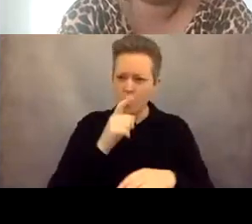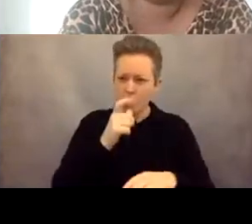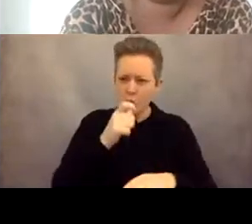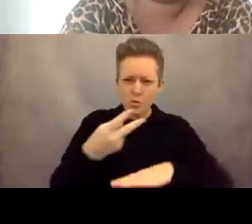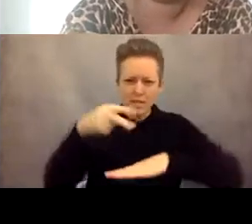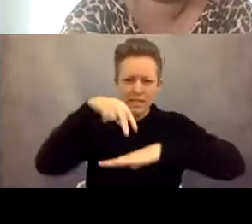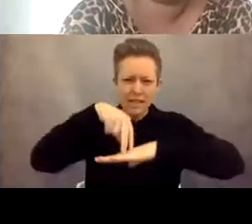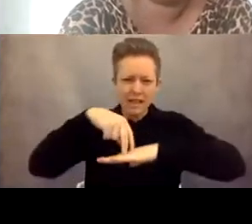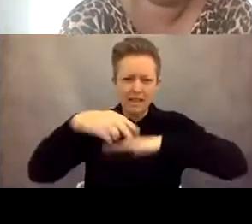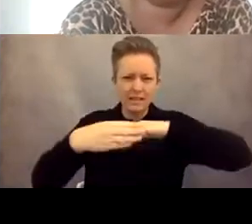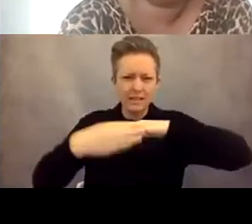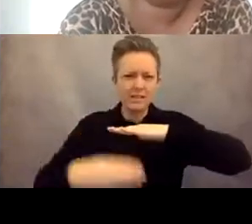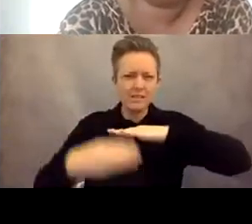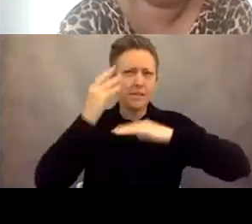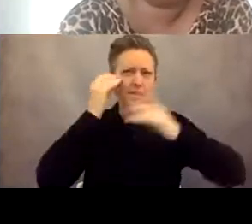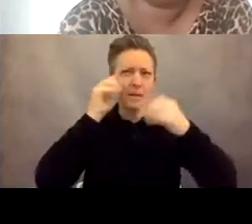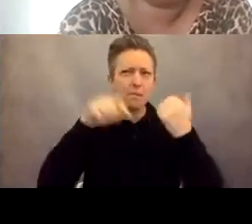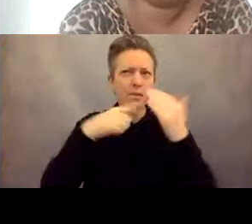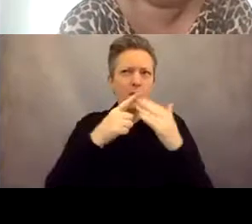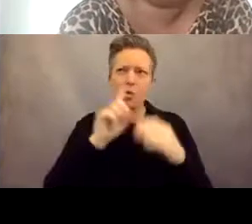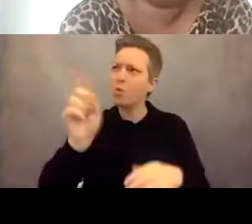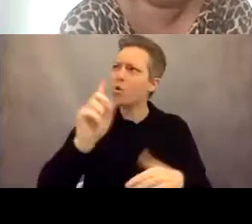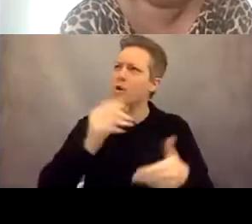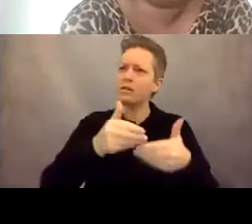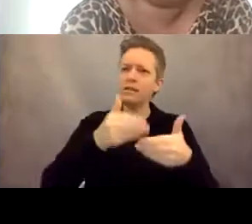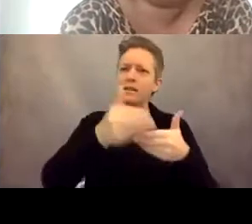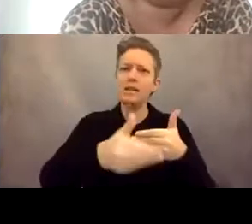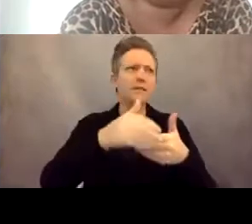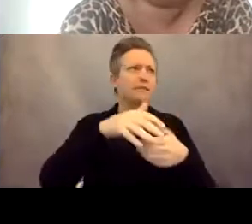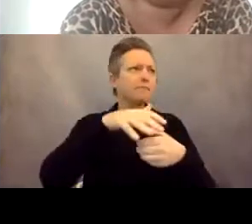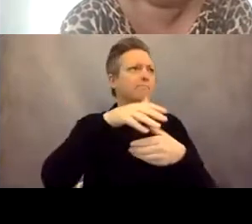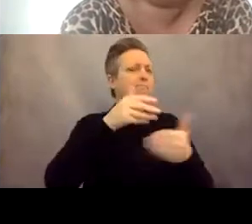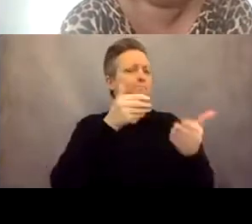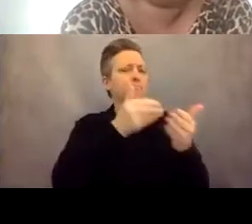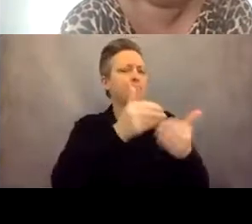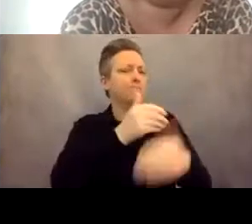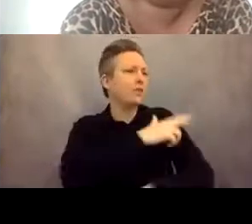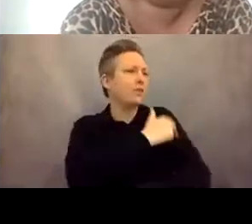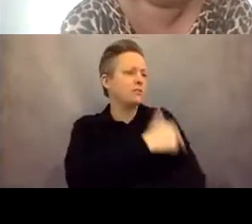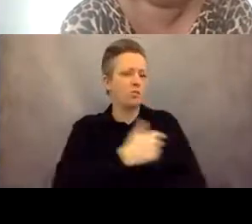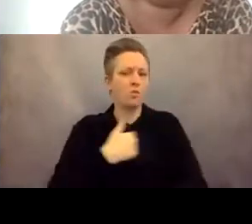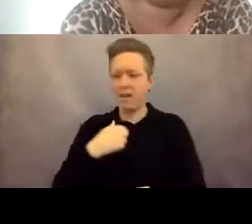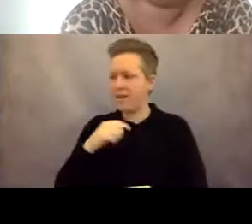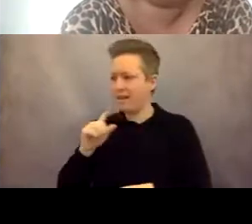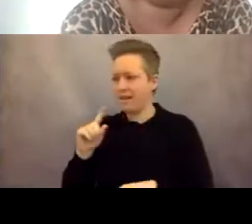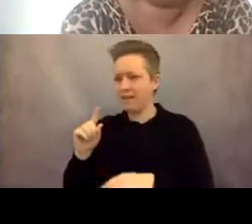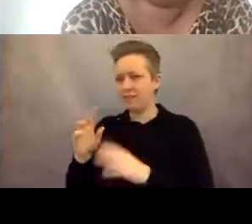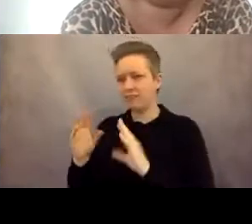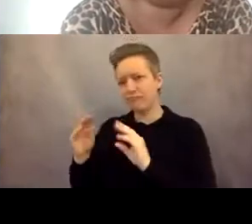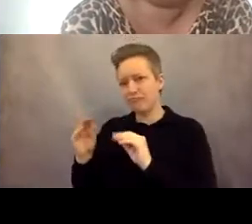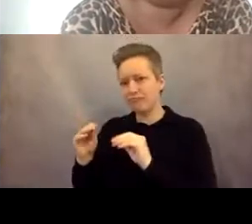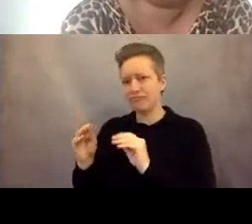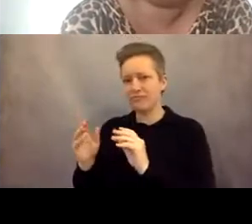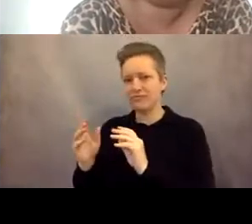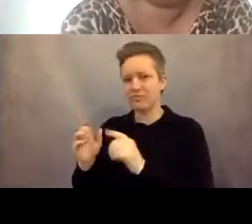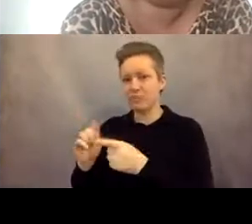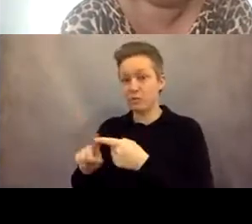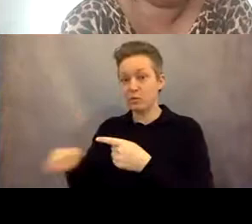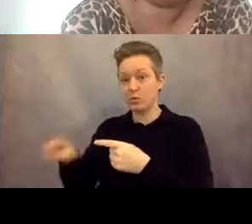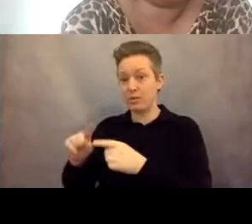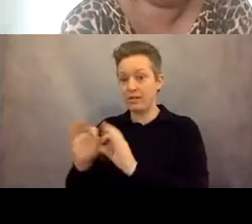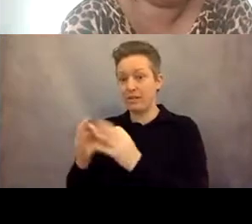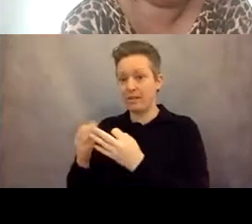center is. But apparently in my family, nobody was thinking that. So it got even quieter than it had been. Really long,